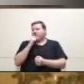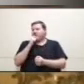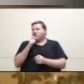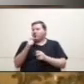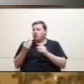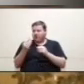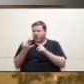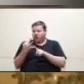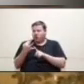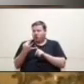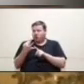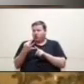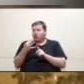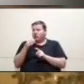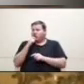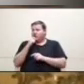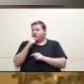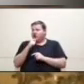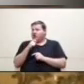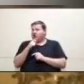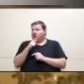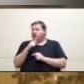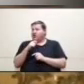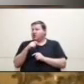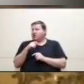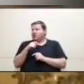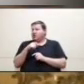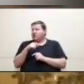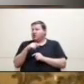mic? You only got 2.